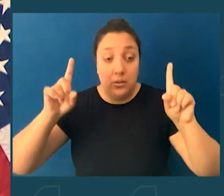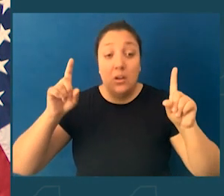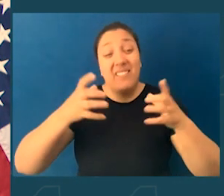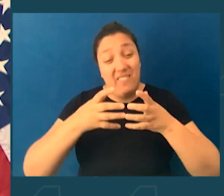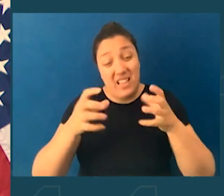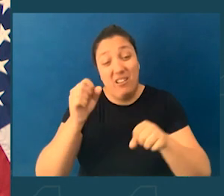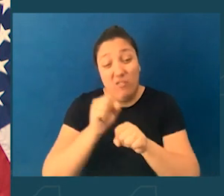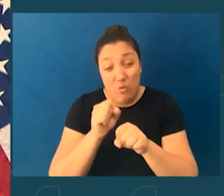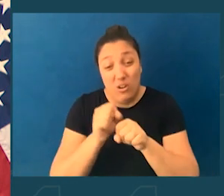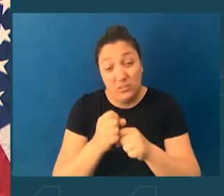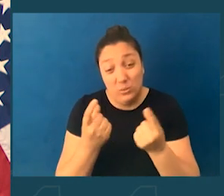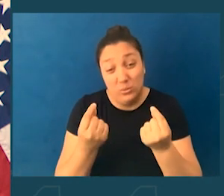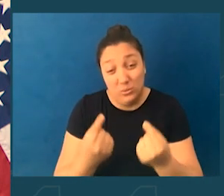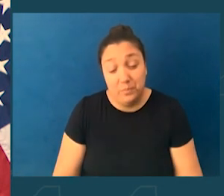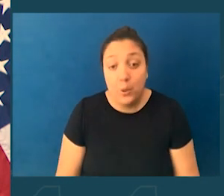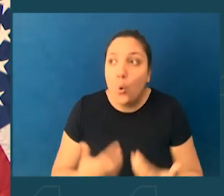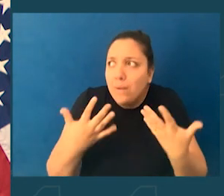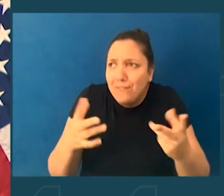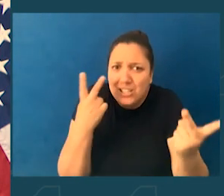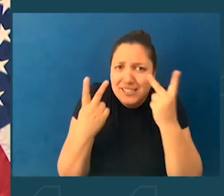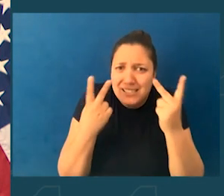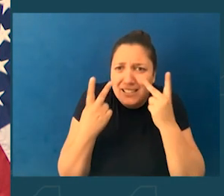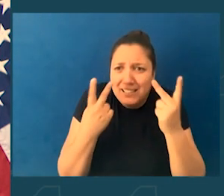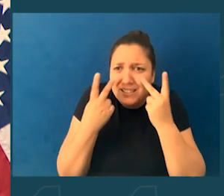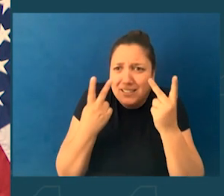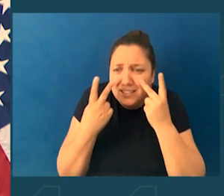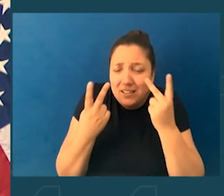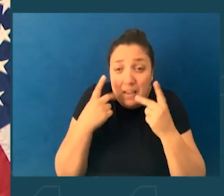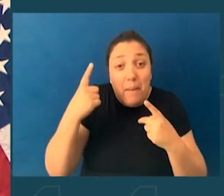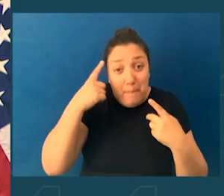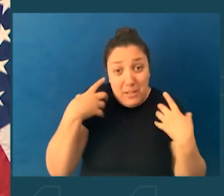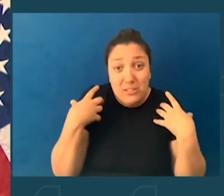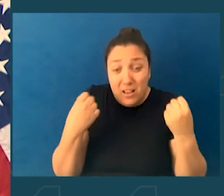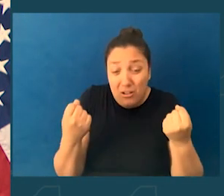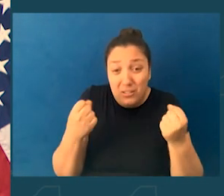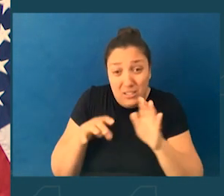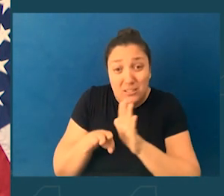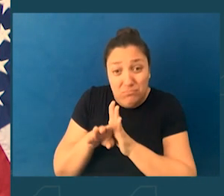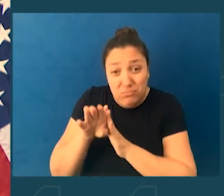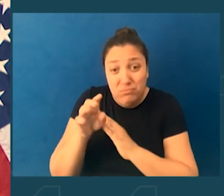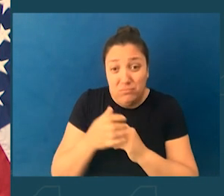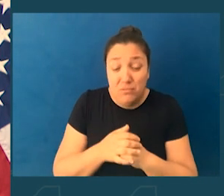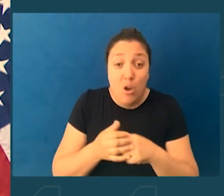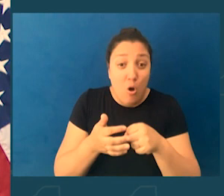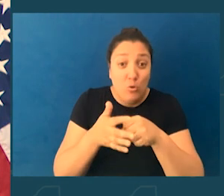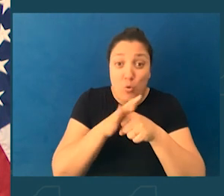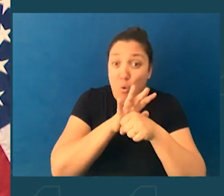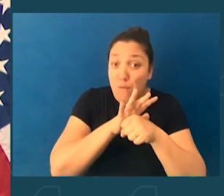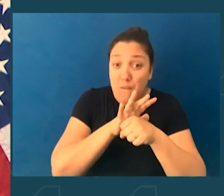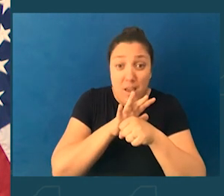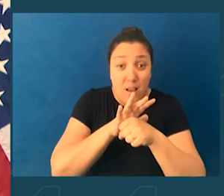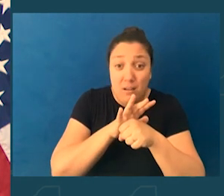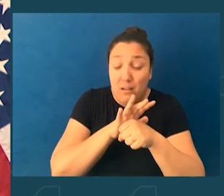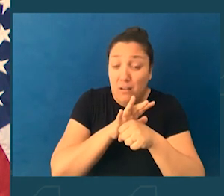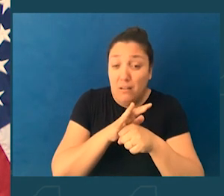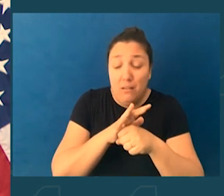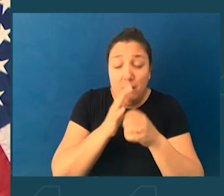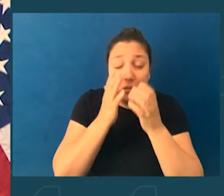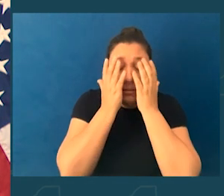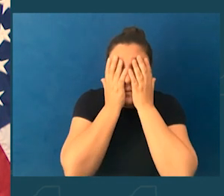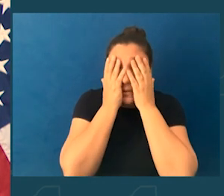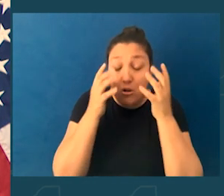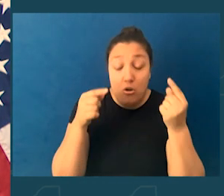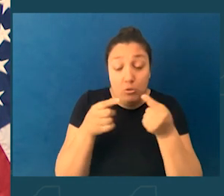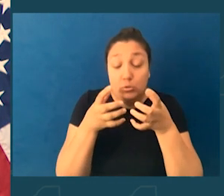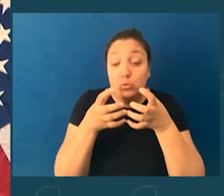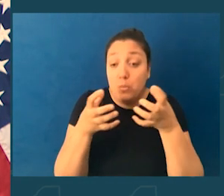illness are on the rise. We know that the pandemic has put us all on our heels. We will not rest until we can help our brothers and